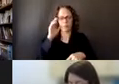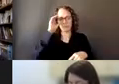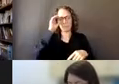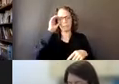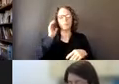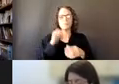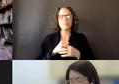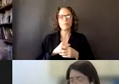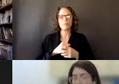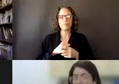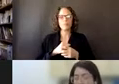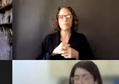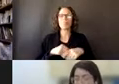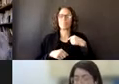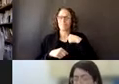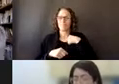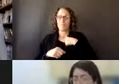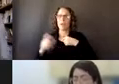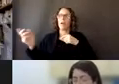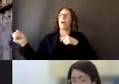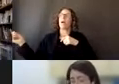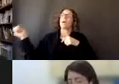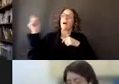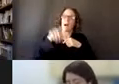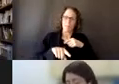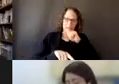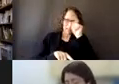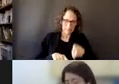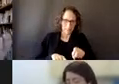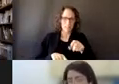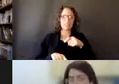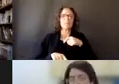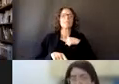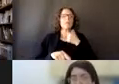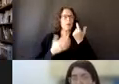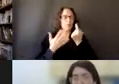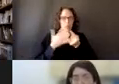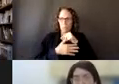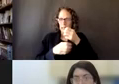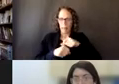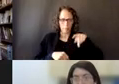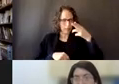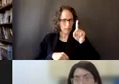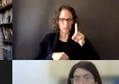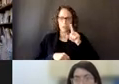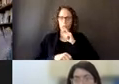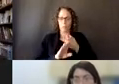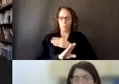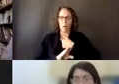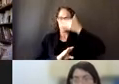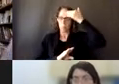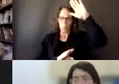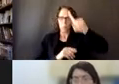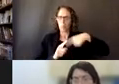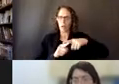coming to Texas for my PhD, I really didn't know a lot about Texas except for what I had learned. And I had this idea of Sam Houston